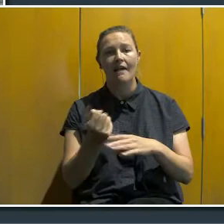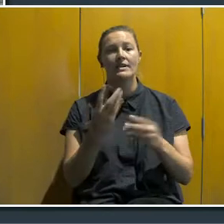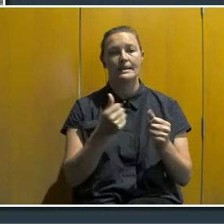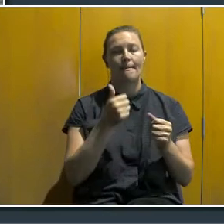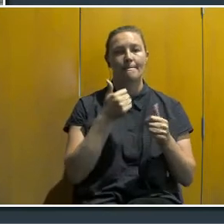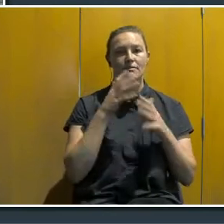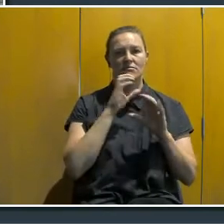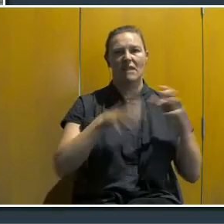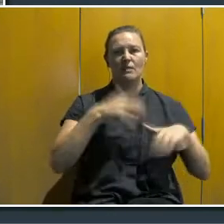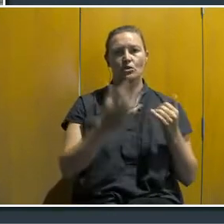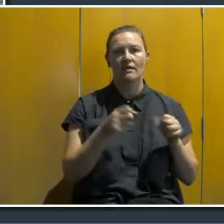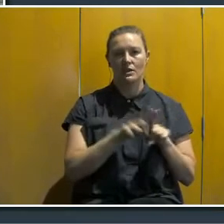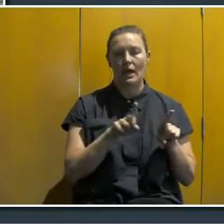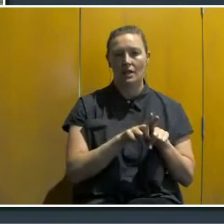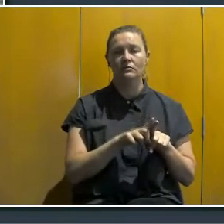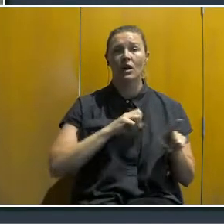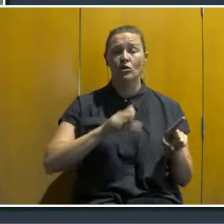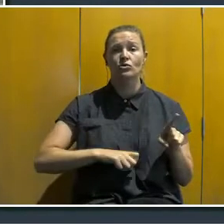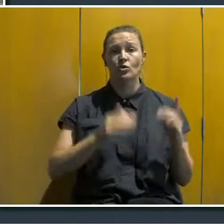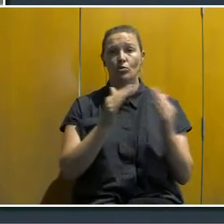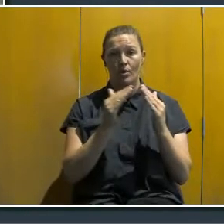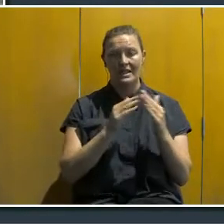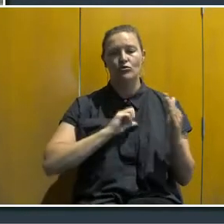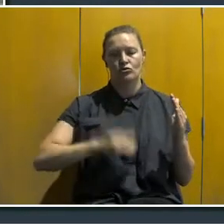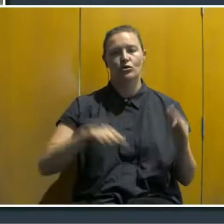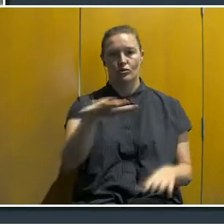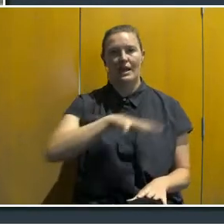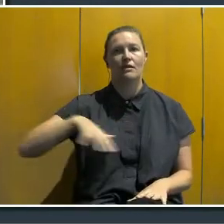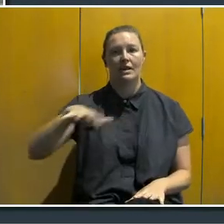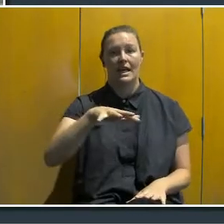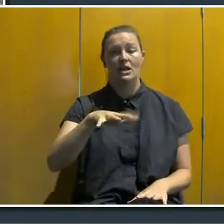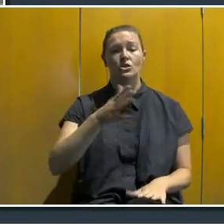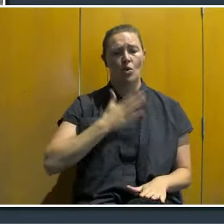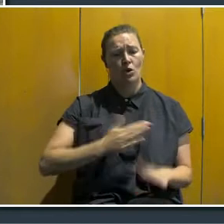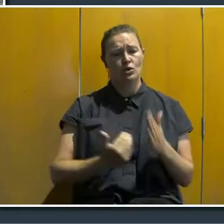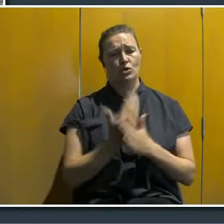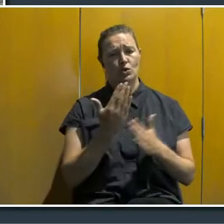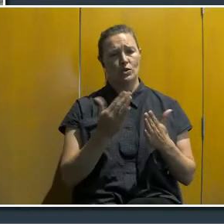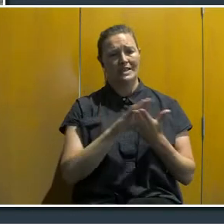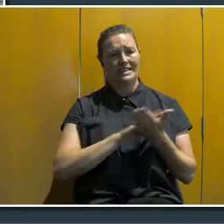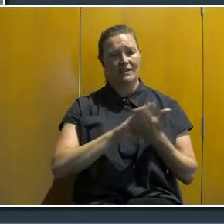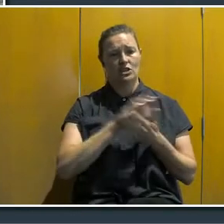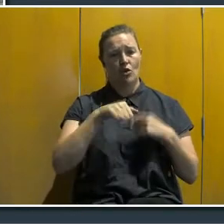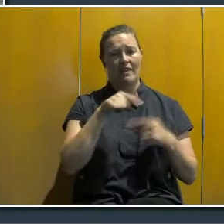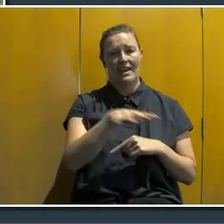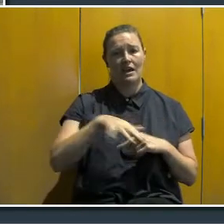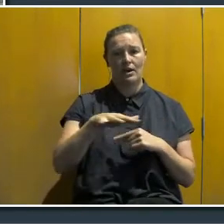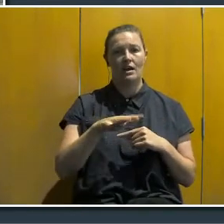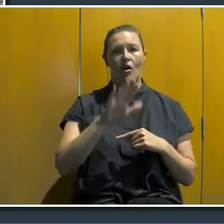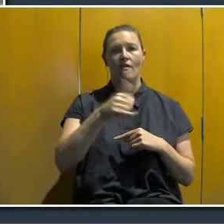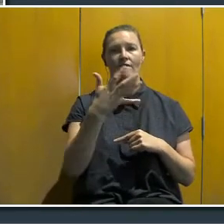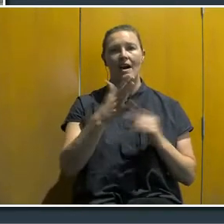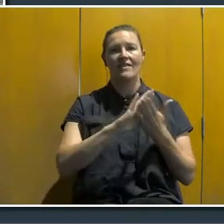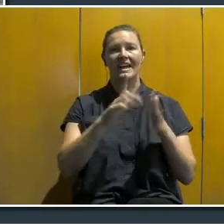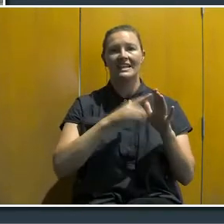livestock. We are a rural property in a rural area. The proposed redefining of rural to any area of 5 hectares or more, mainly